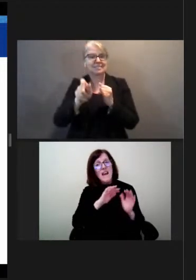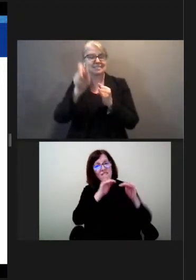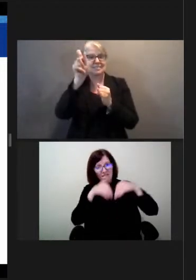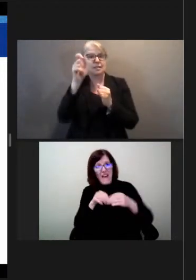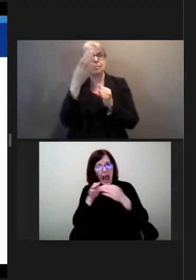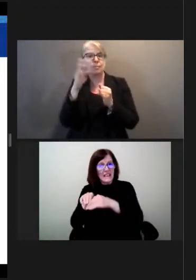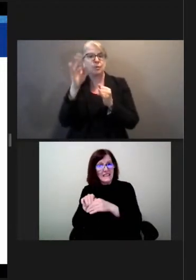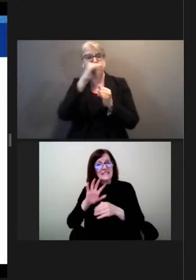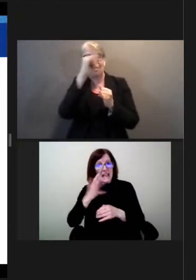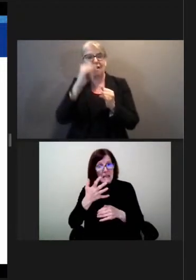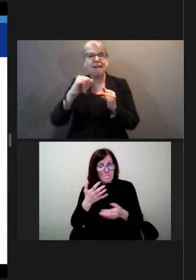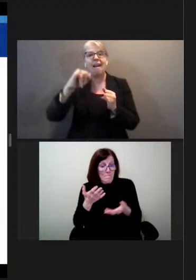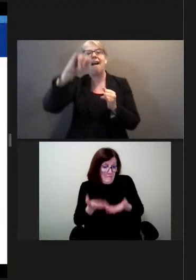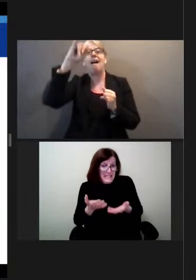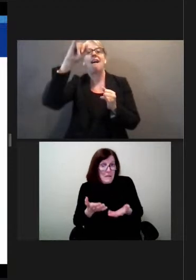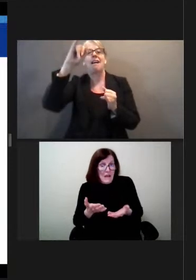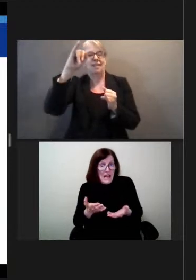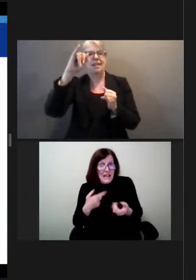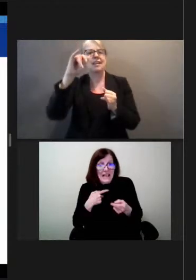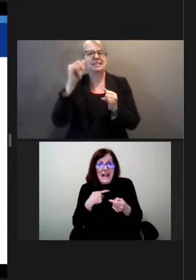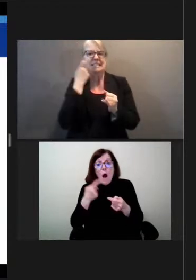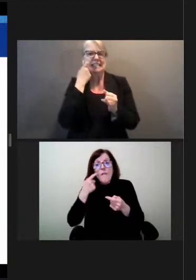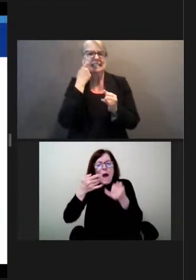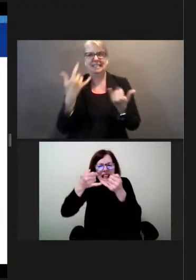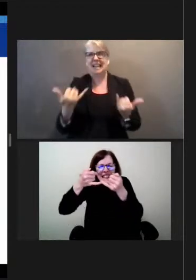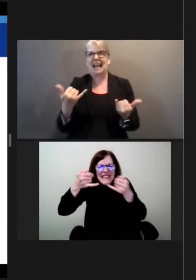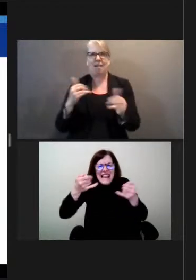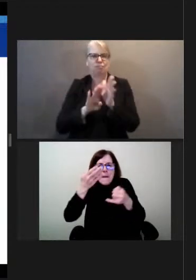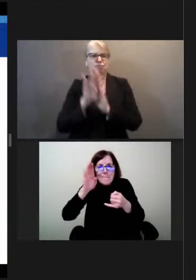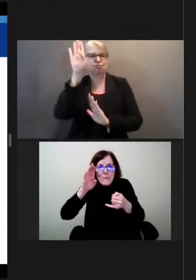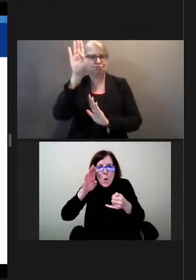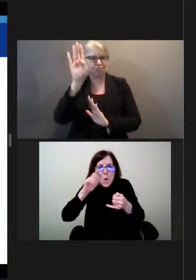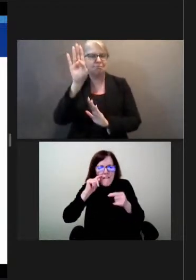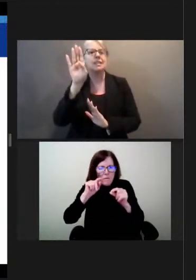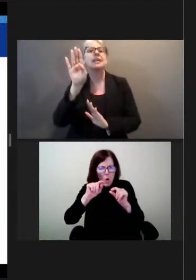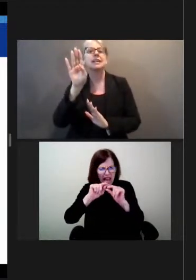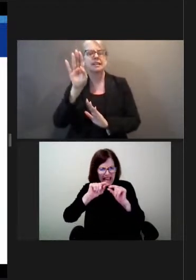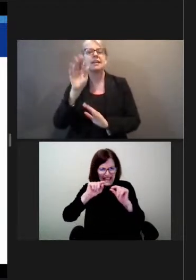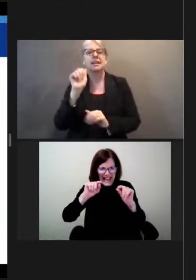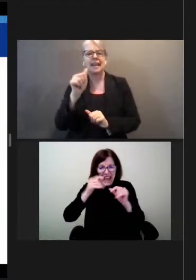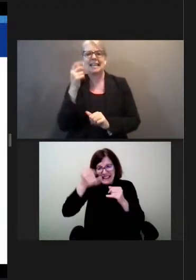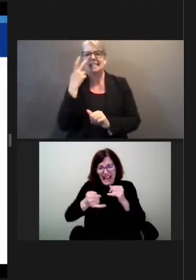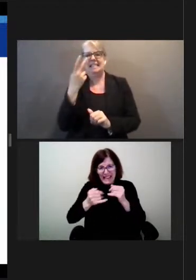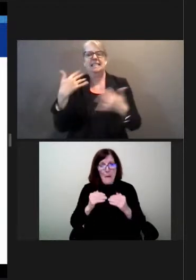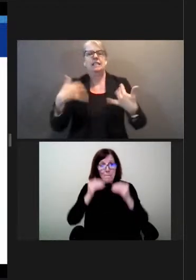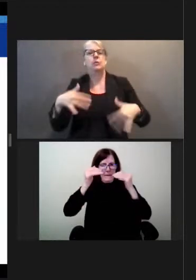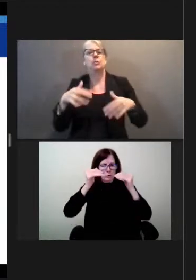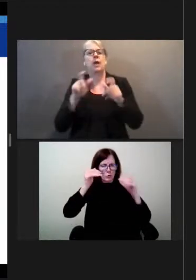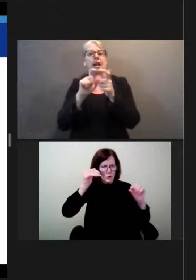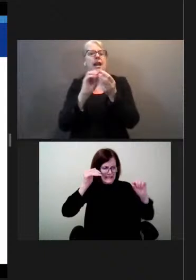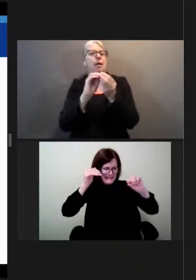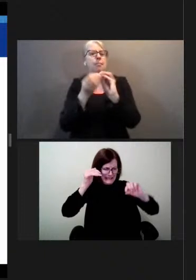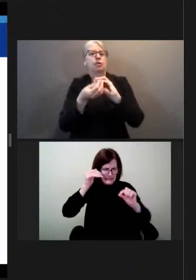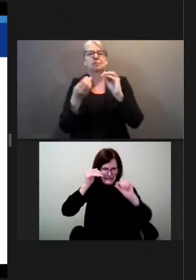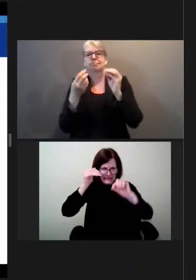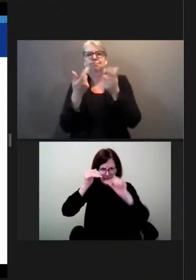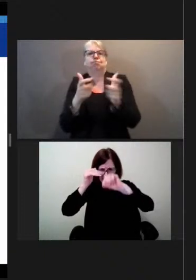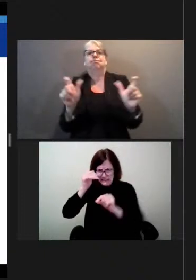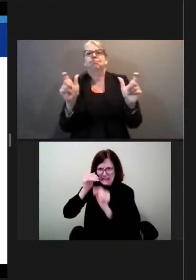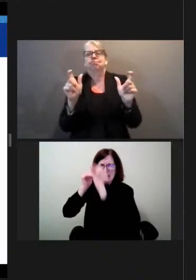blue line, is our current one. And you can see how the numbers are so much larger than the previous